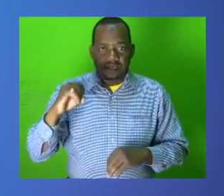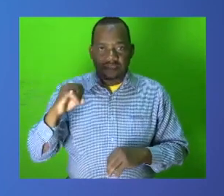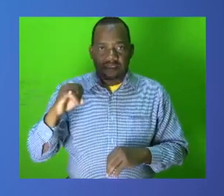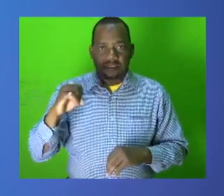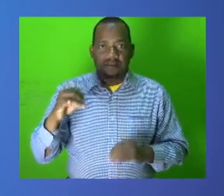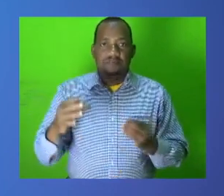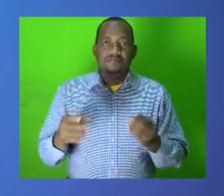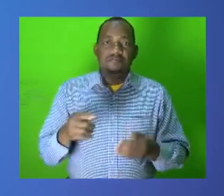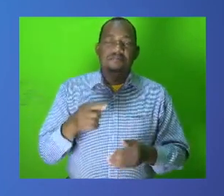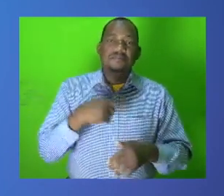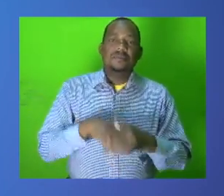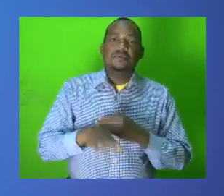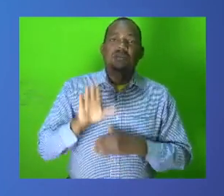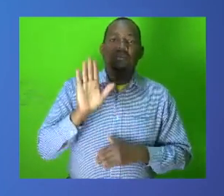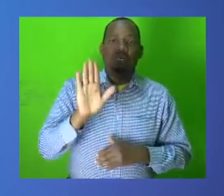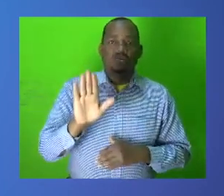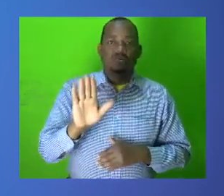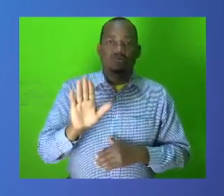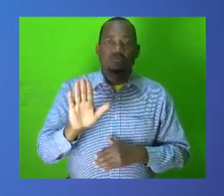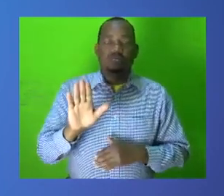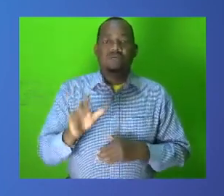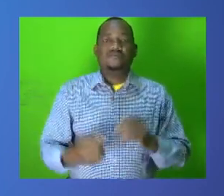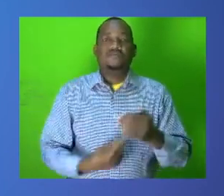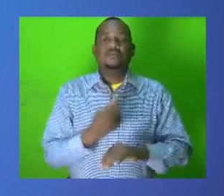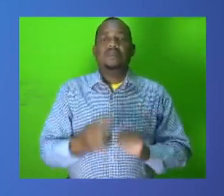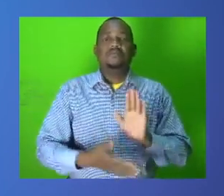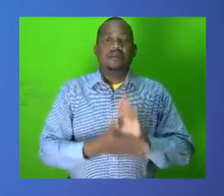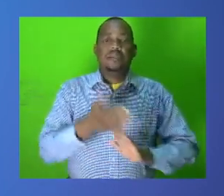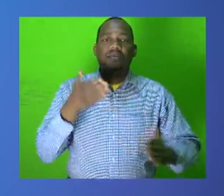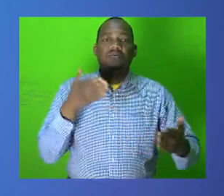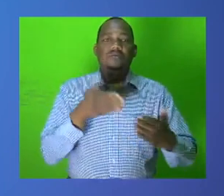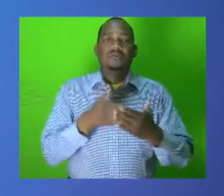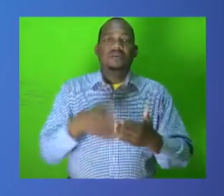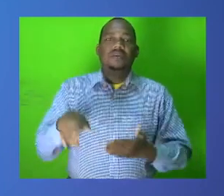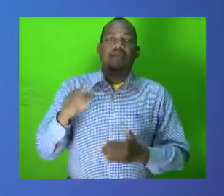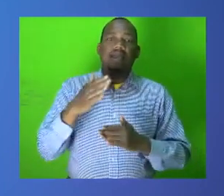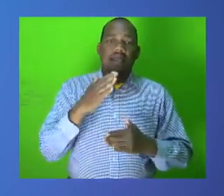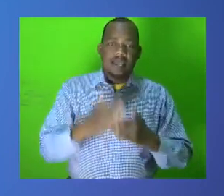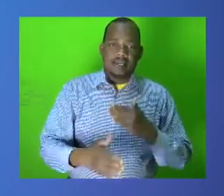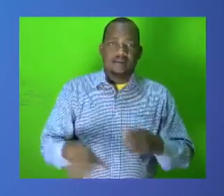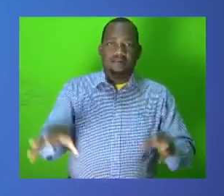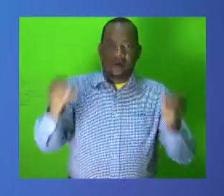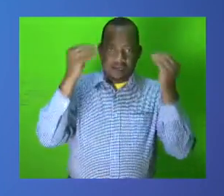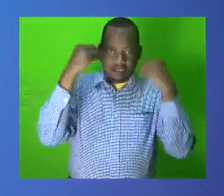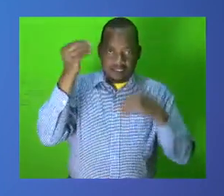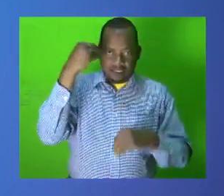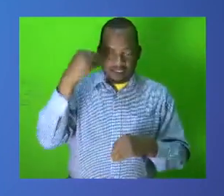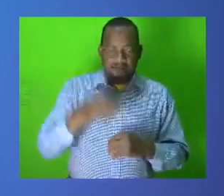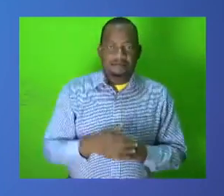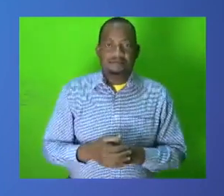with you from the beginning to the end of our